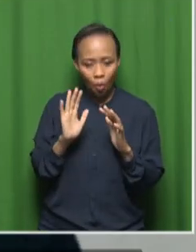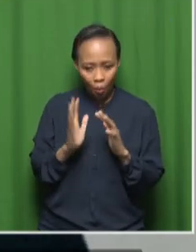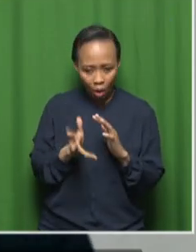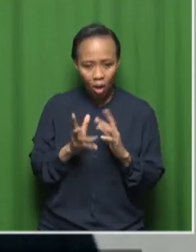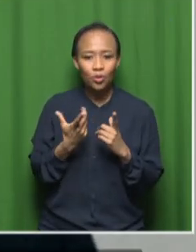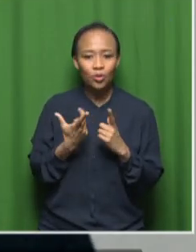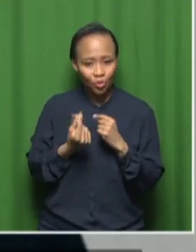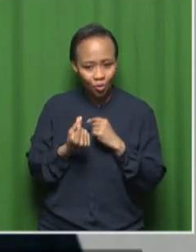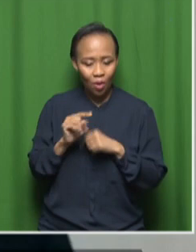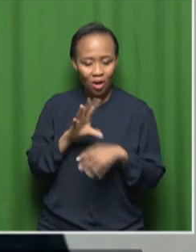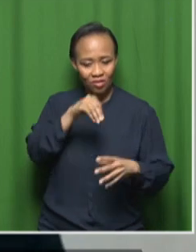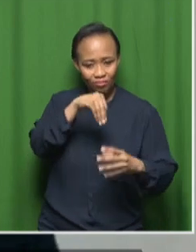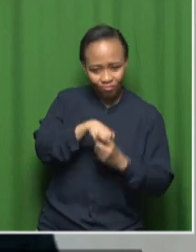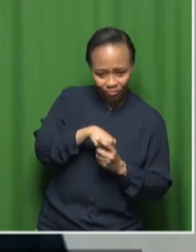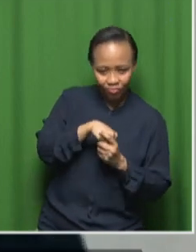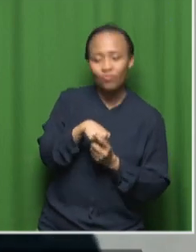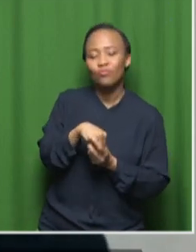mezzo-soprano,